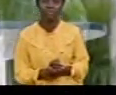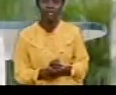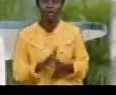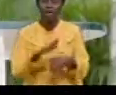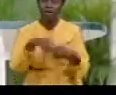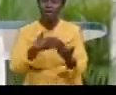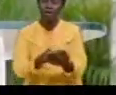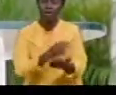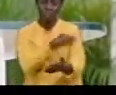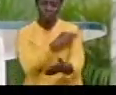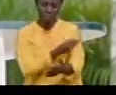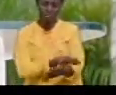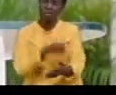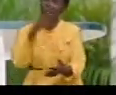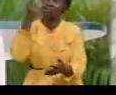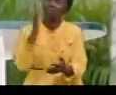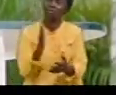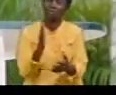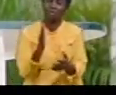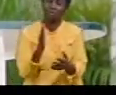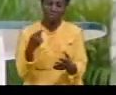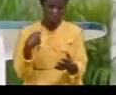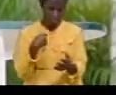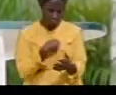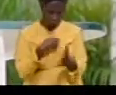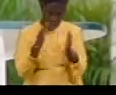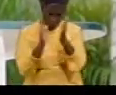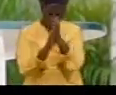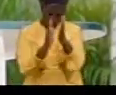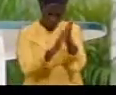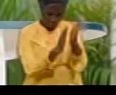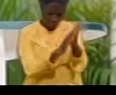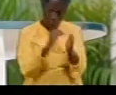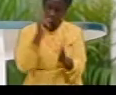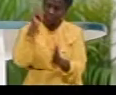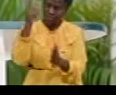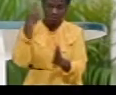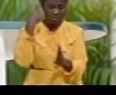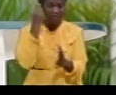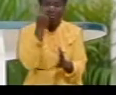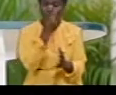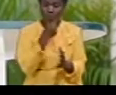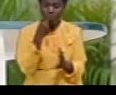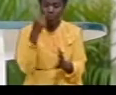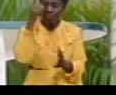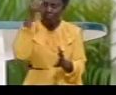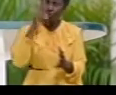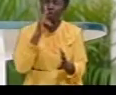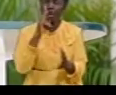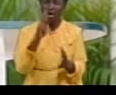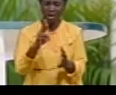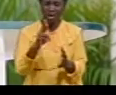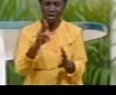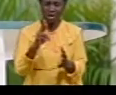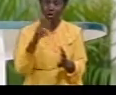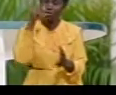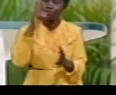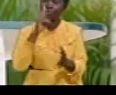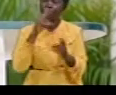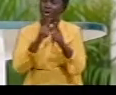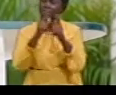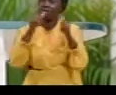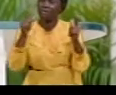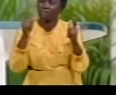Almighty God, we praise you for who you are, the great God,